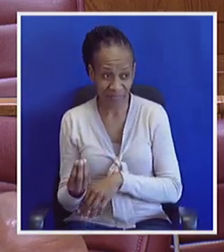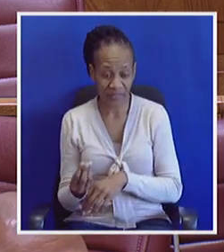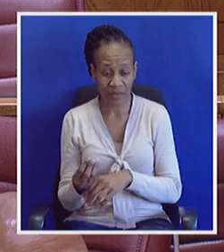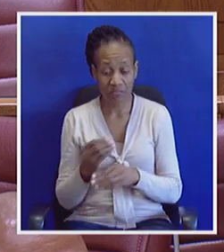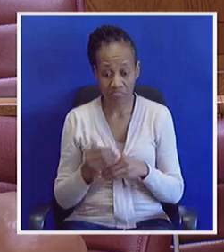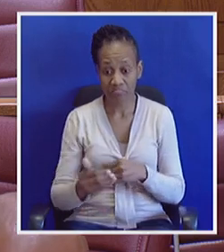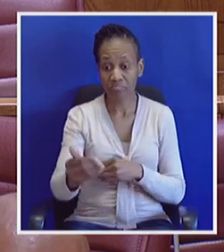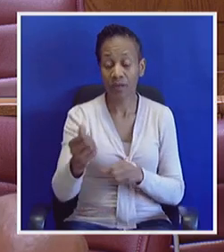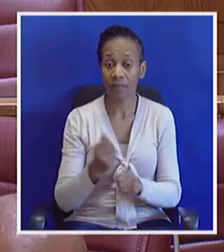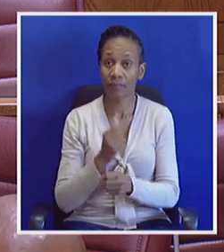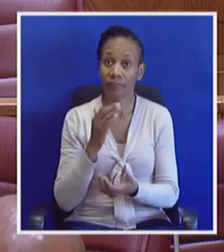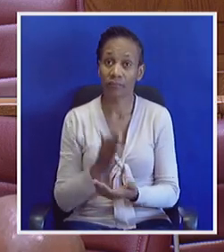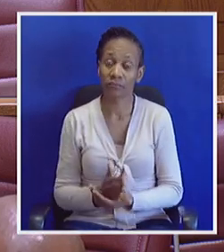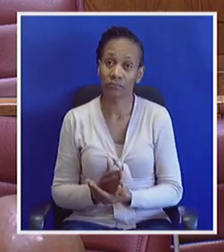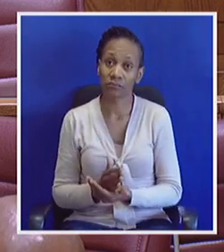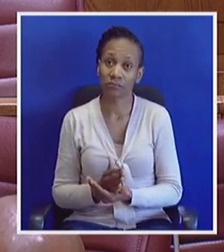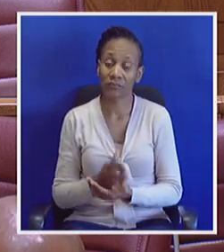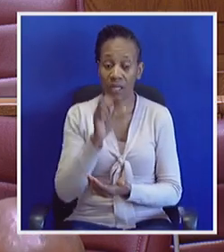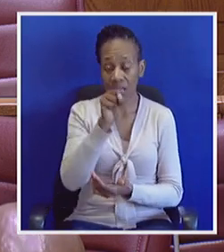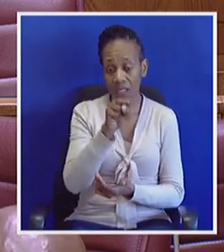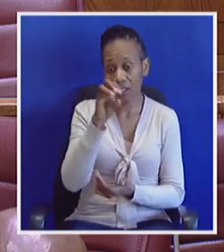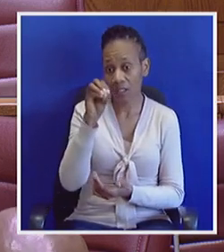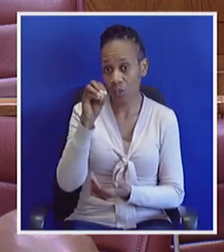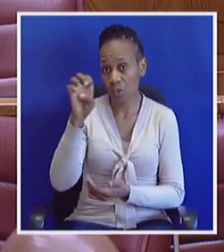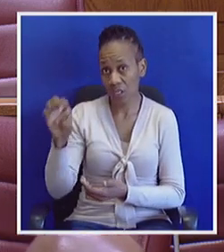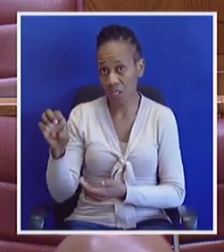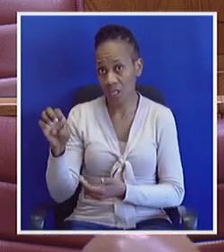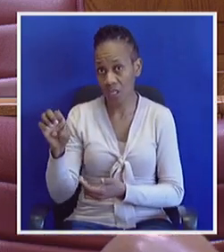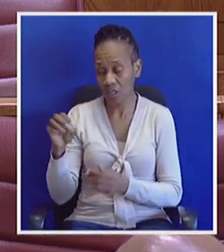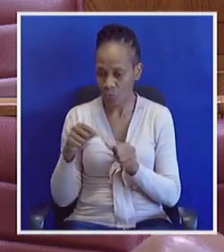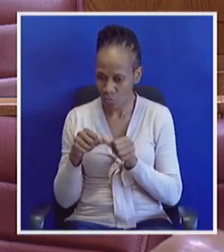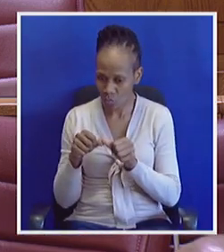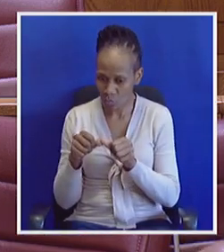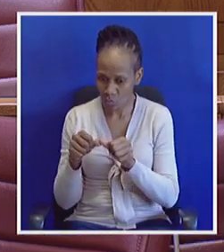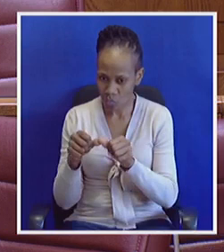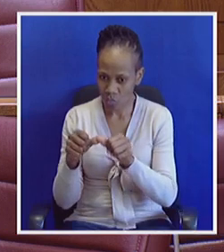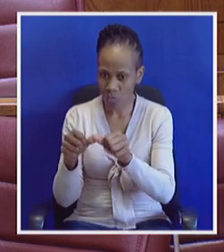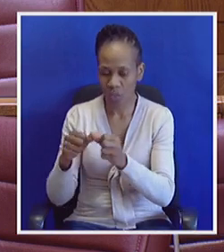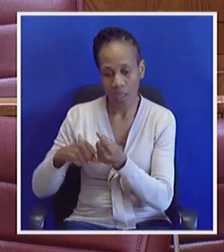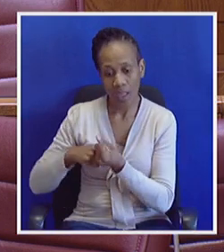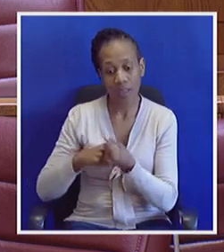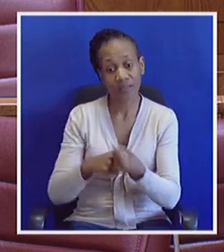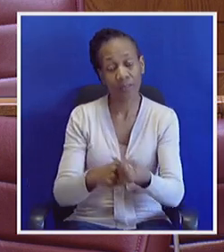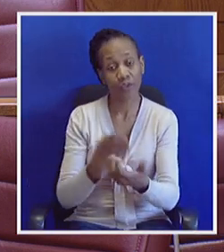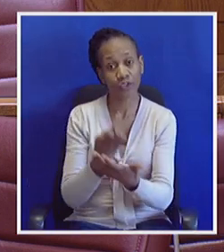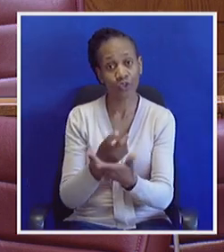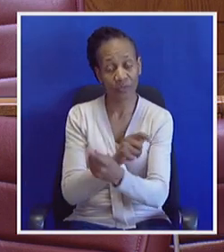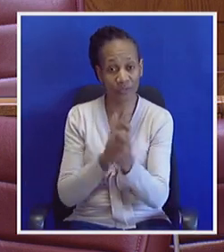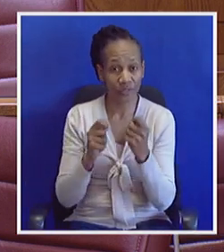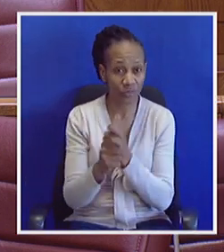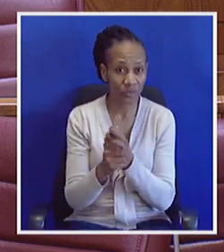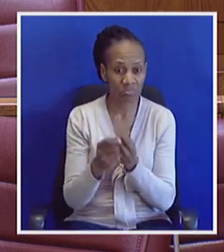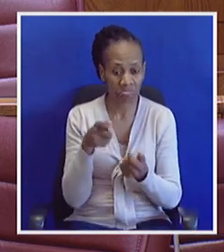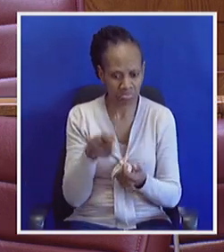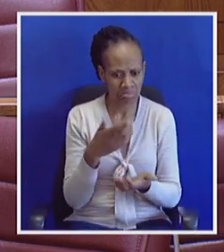to strategically place state-owned enterprises as anchors of fundamental economic transformation that benefit the